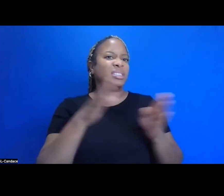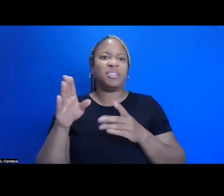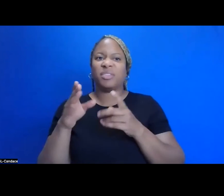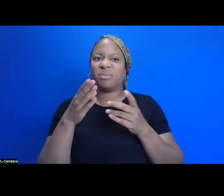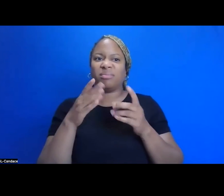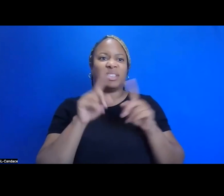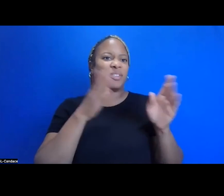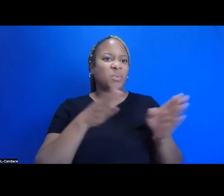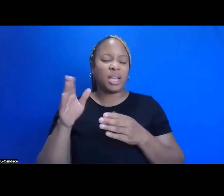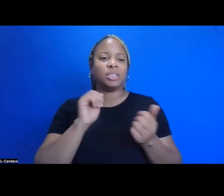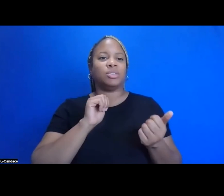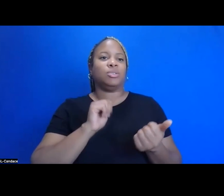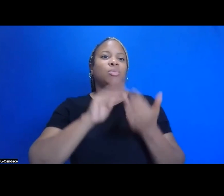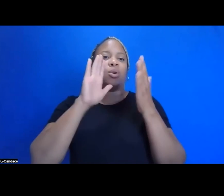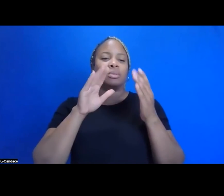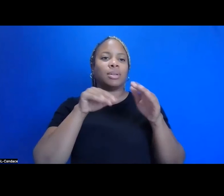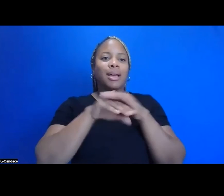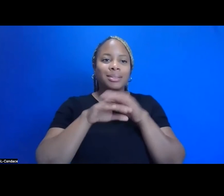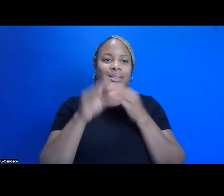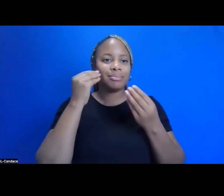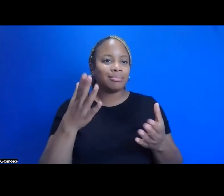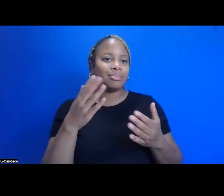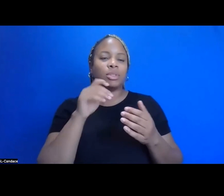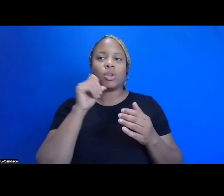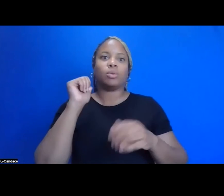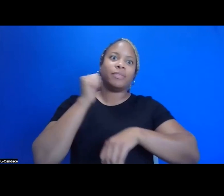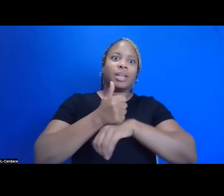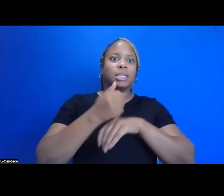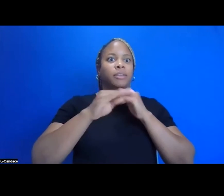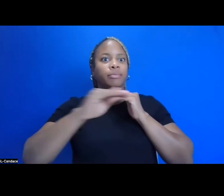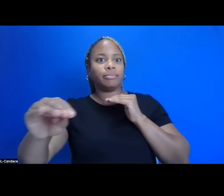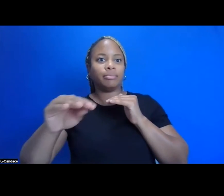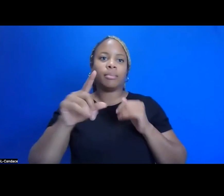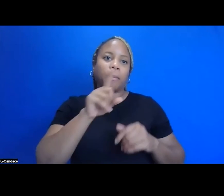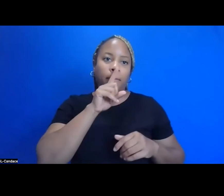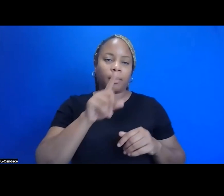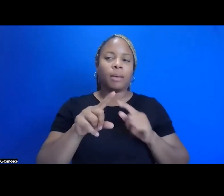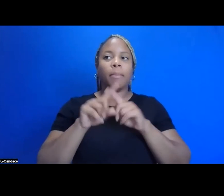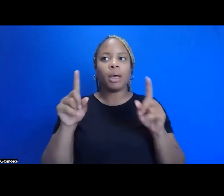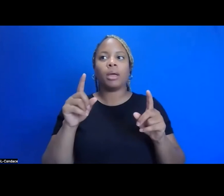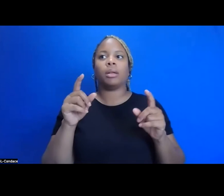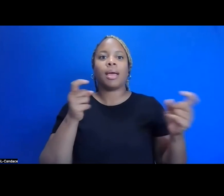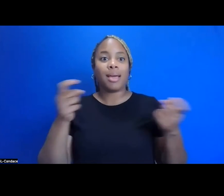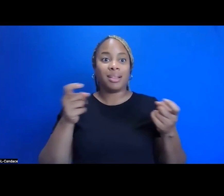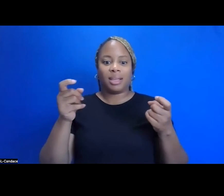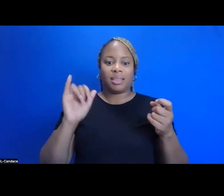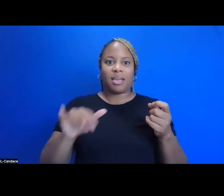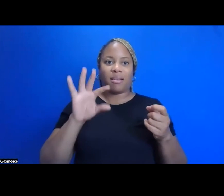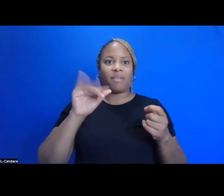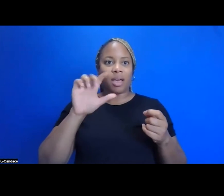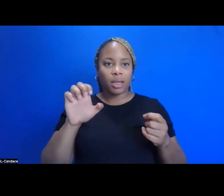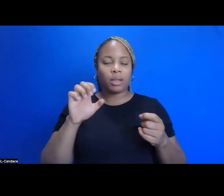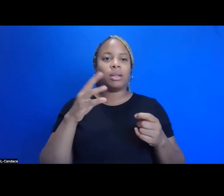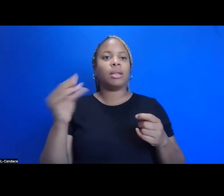access materials. There's no definitive style guide, but in terms of handling the files and